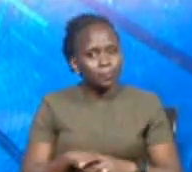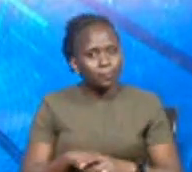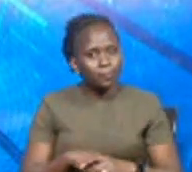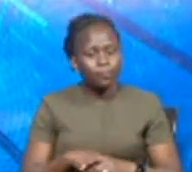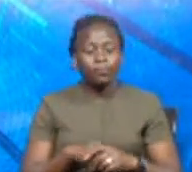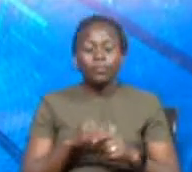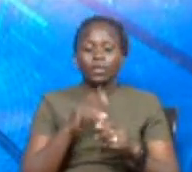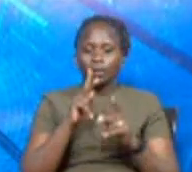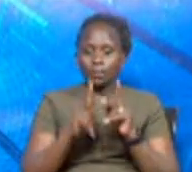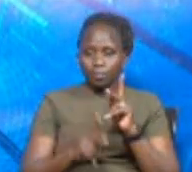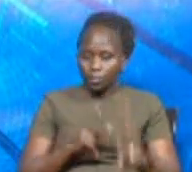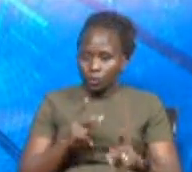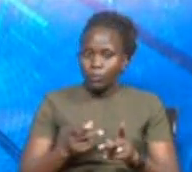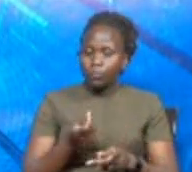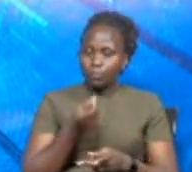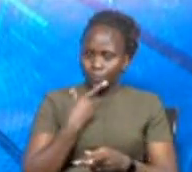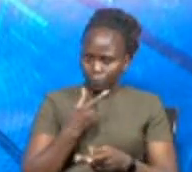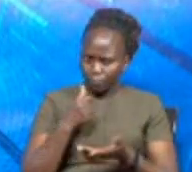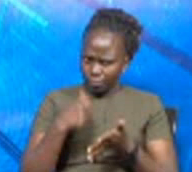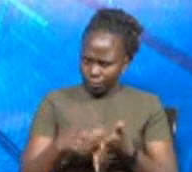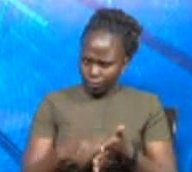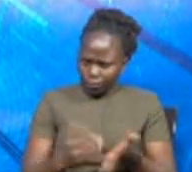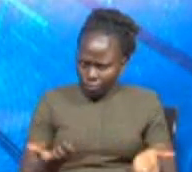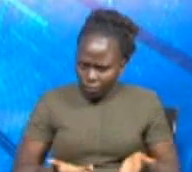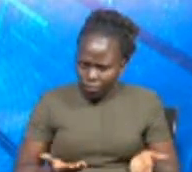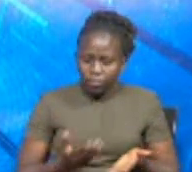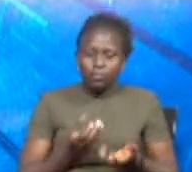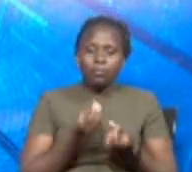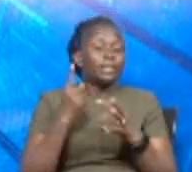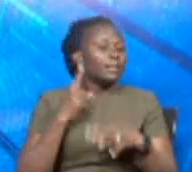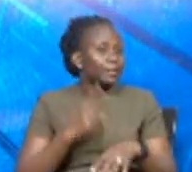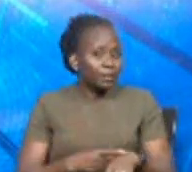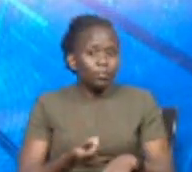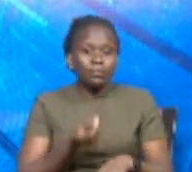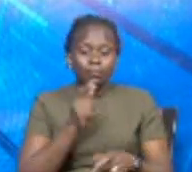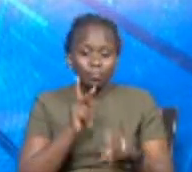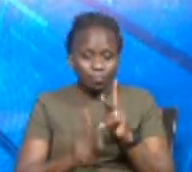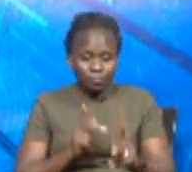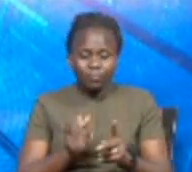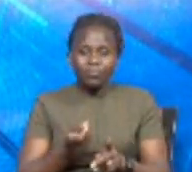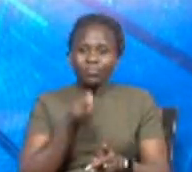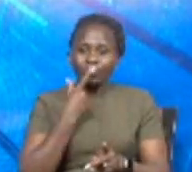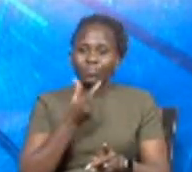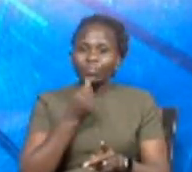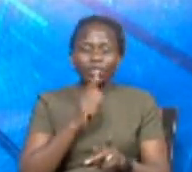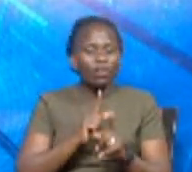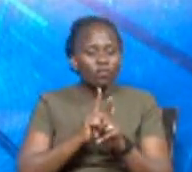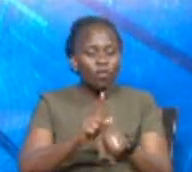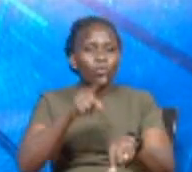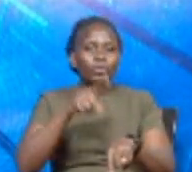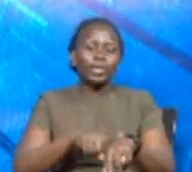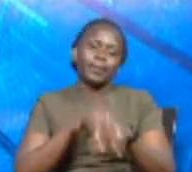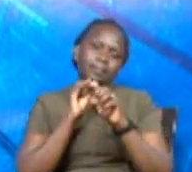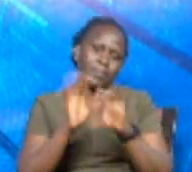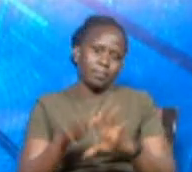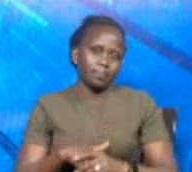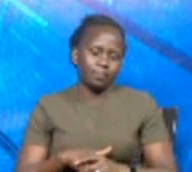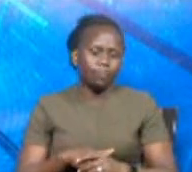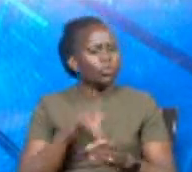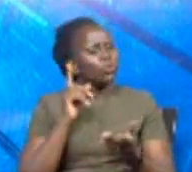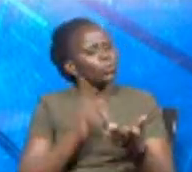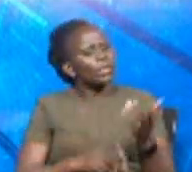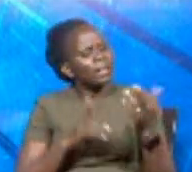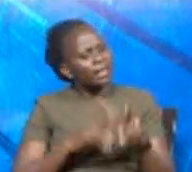are not taking their medications as prescribed by the doctors. Mm. So what happens then if the person does